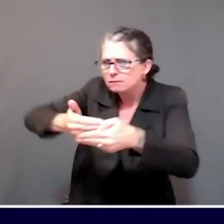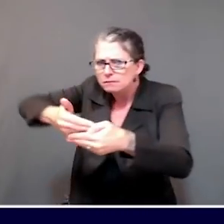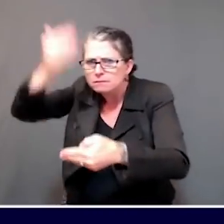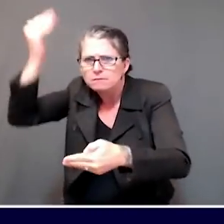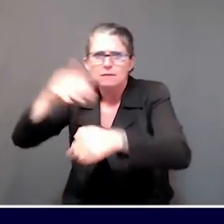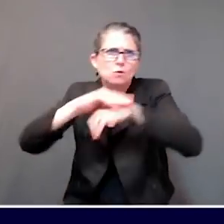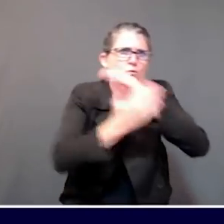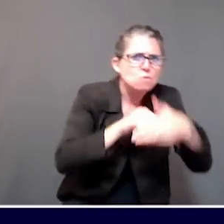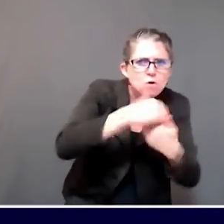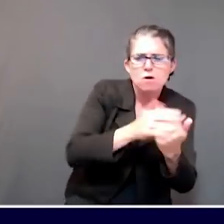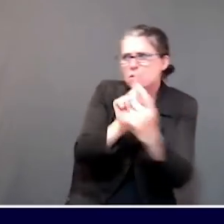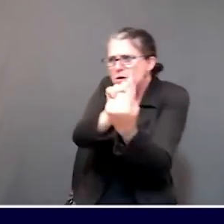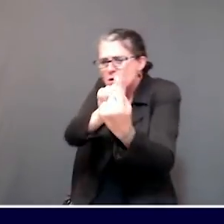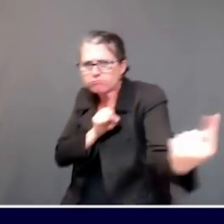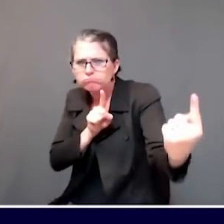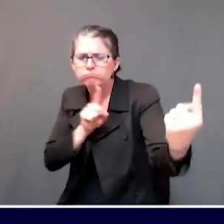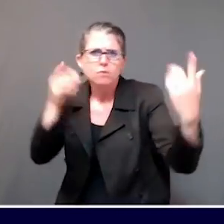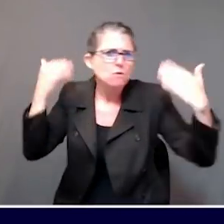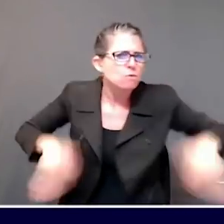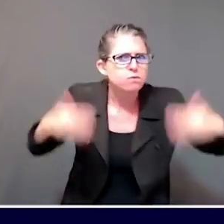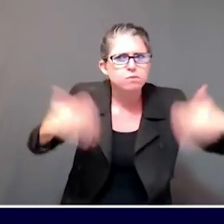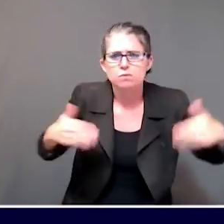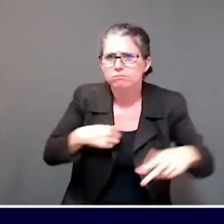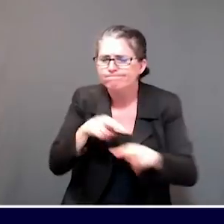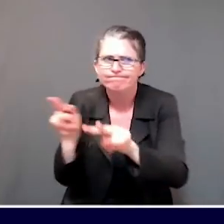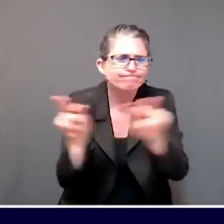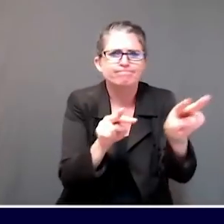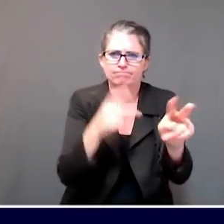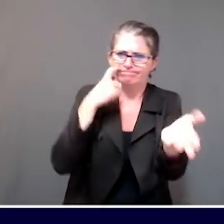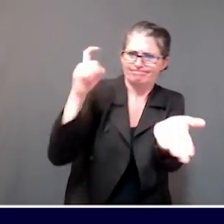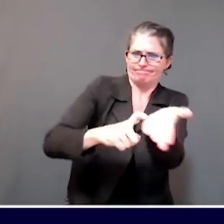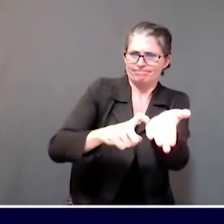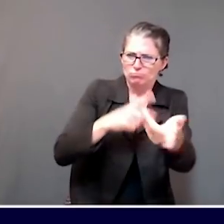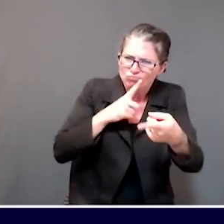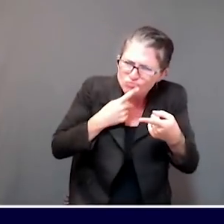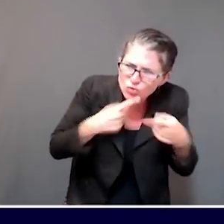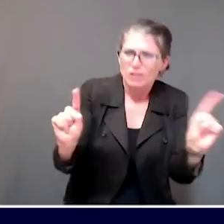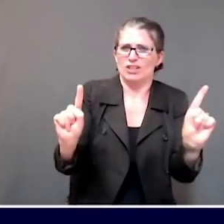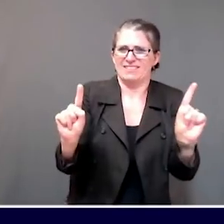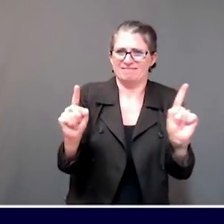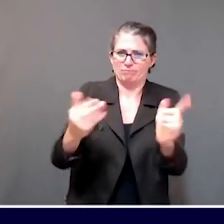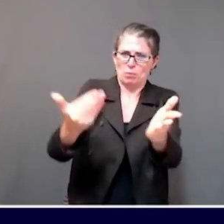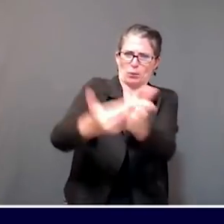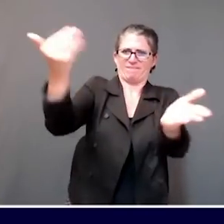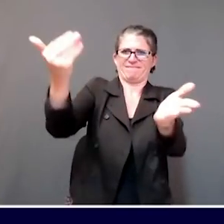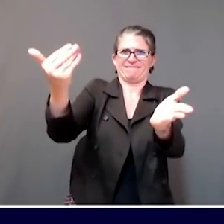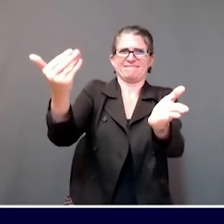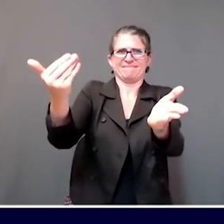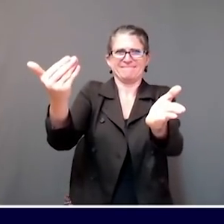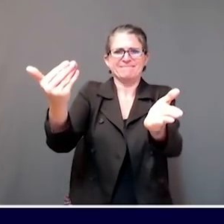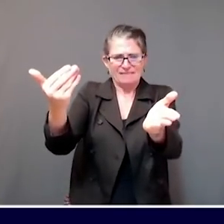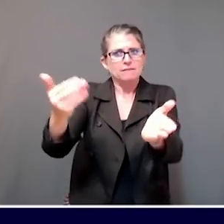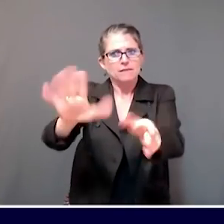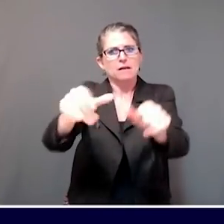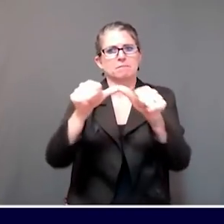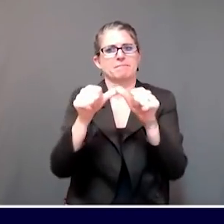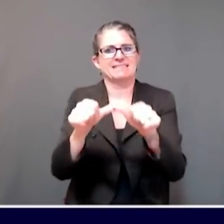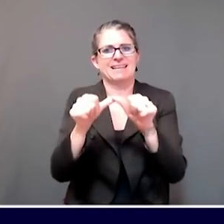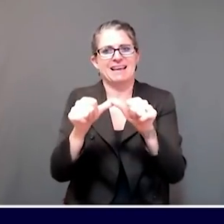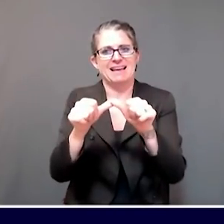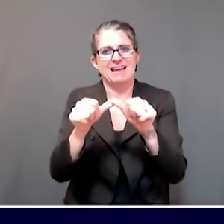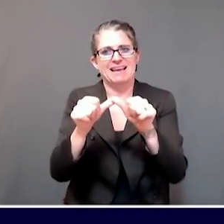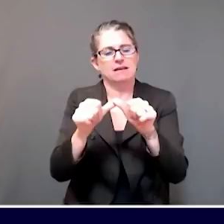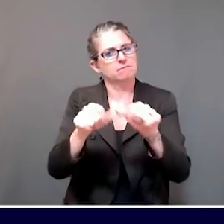face coverings, continue to wash our hands often and practice good hygiene. We do all these things, as you know, to